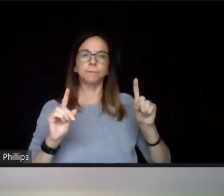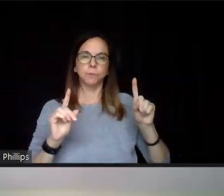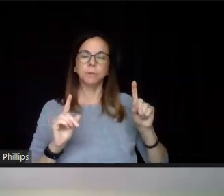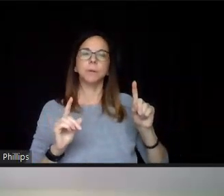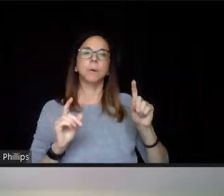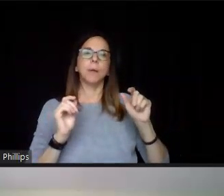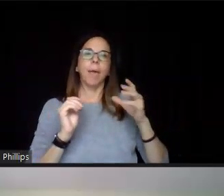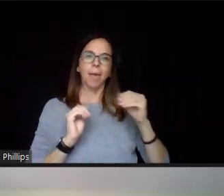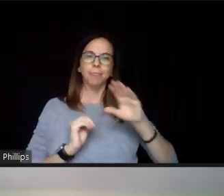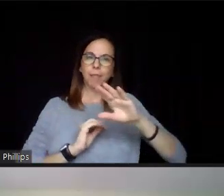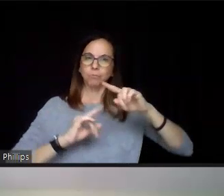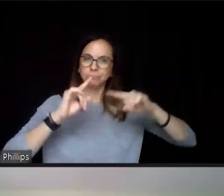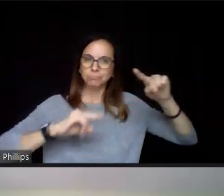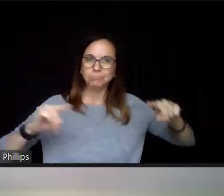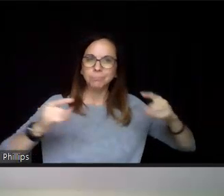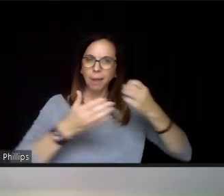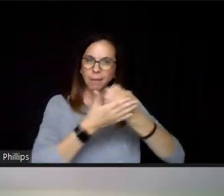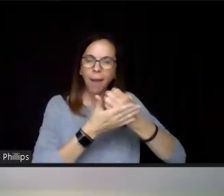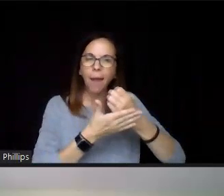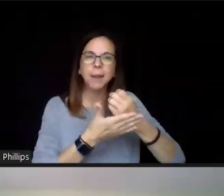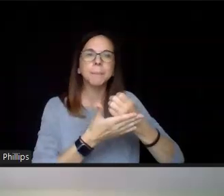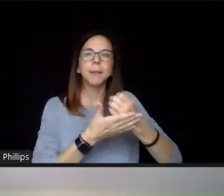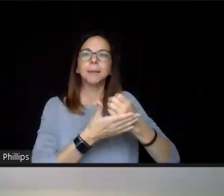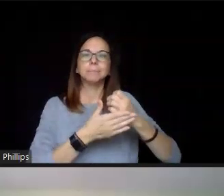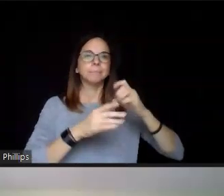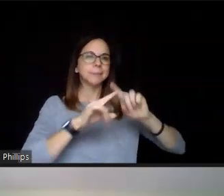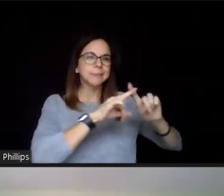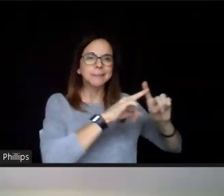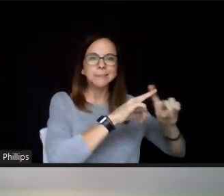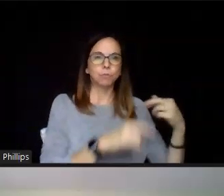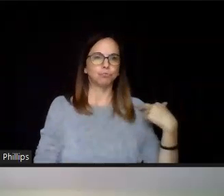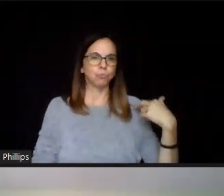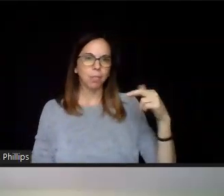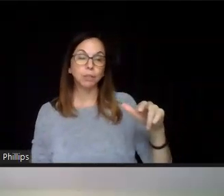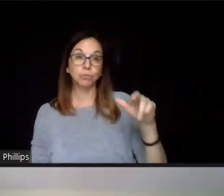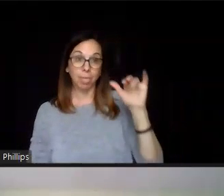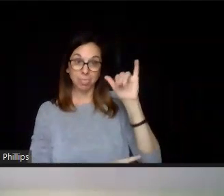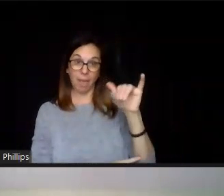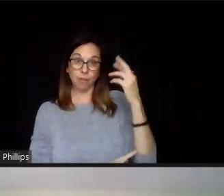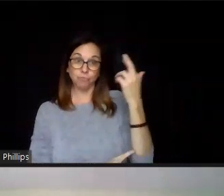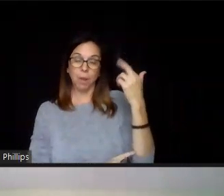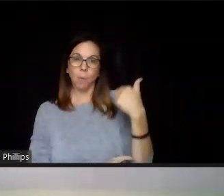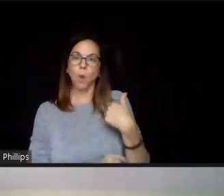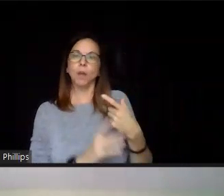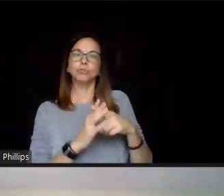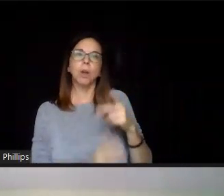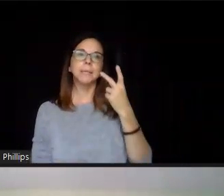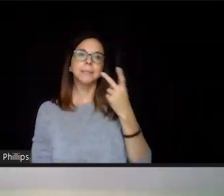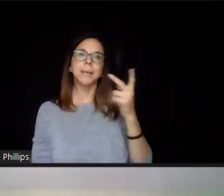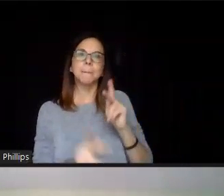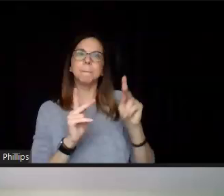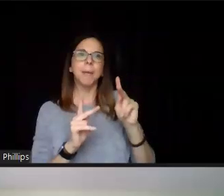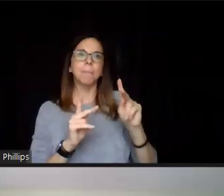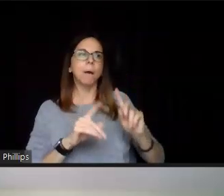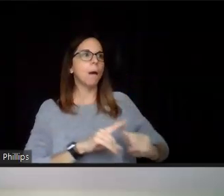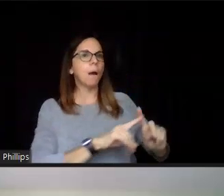the diverse economy, we see the different religions, and because of that, we start seeing people from all